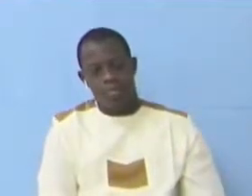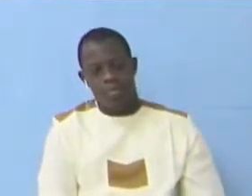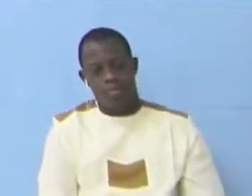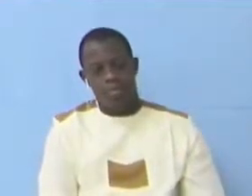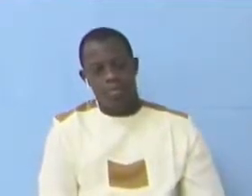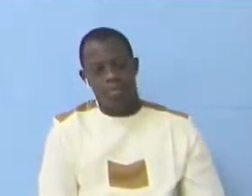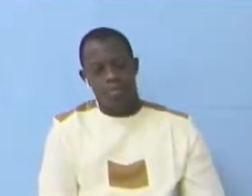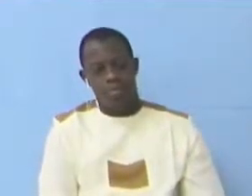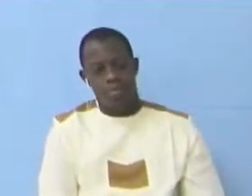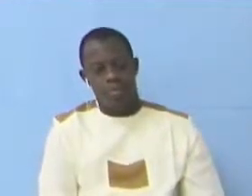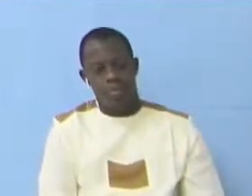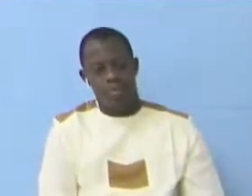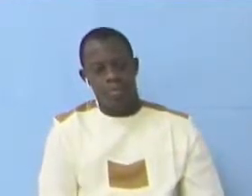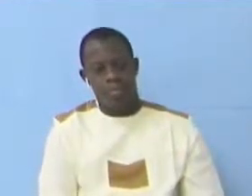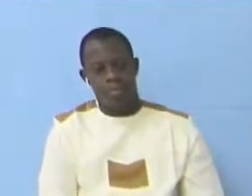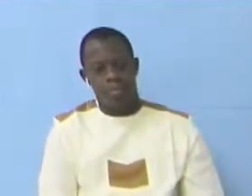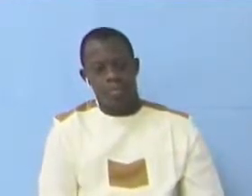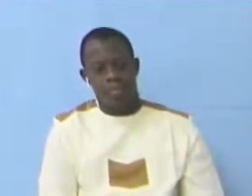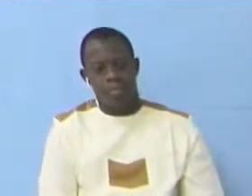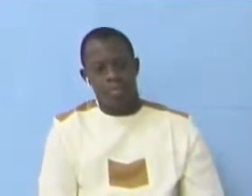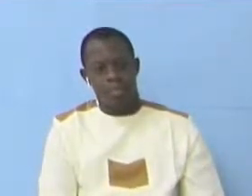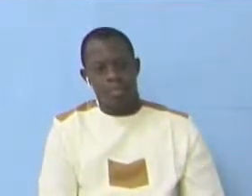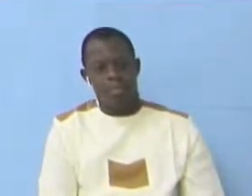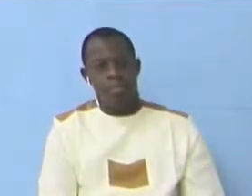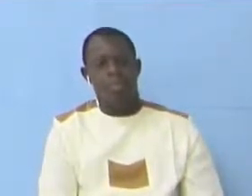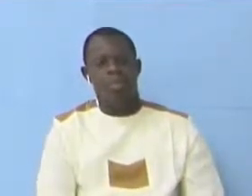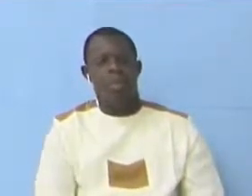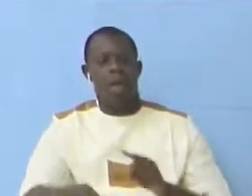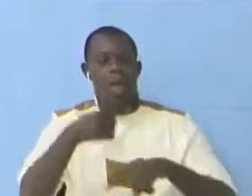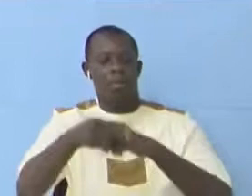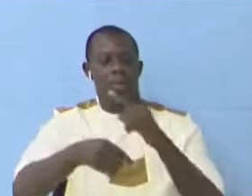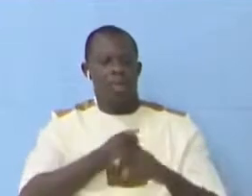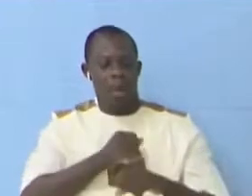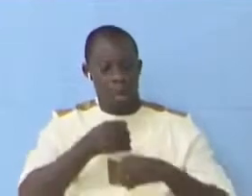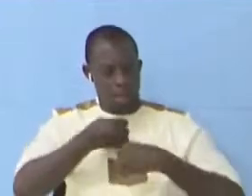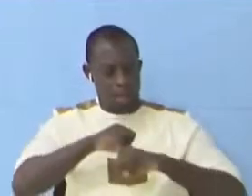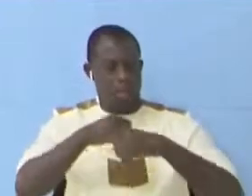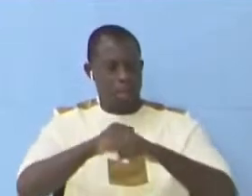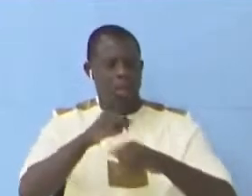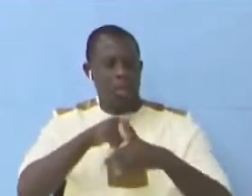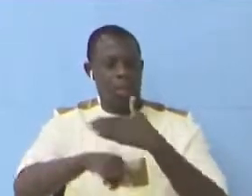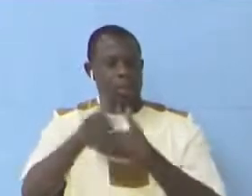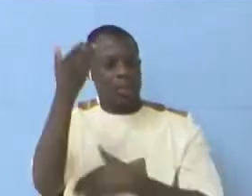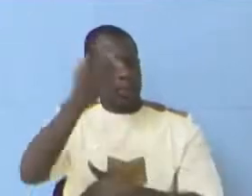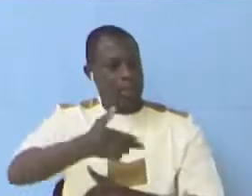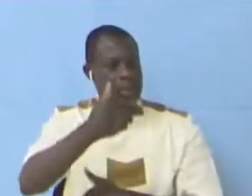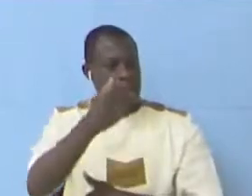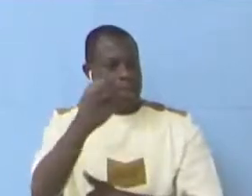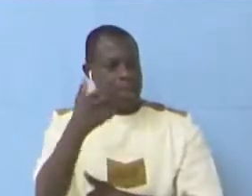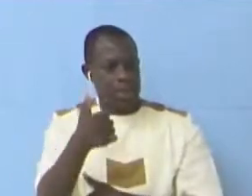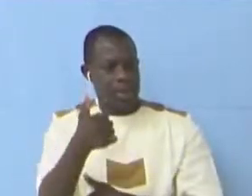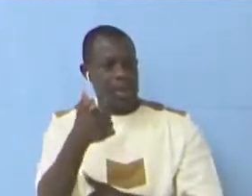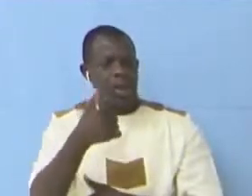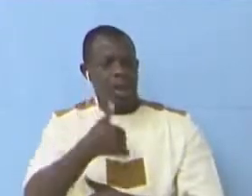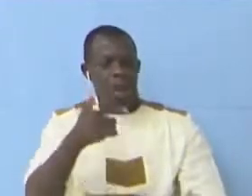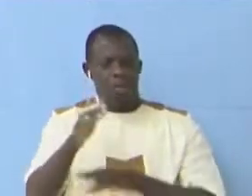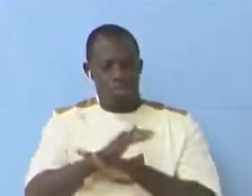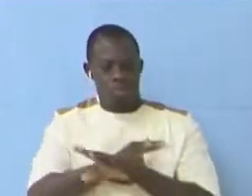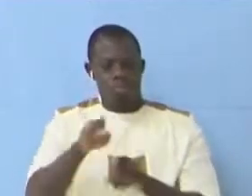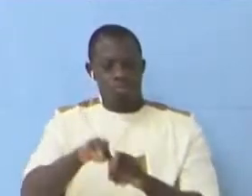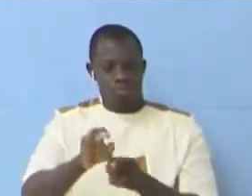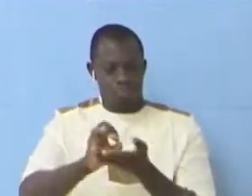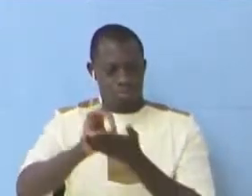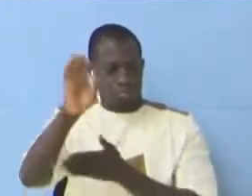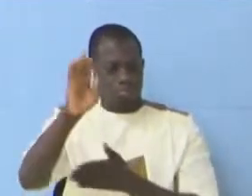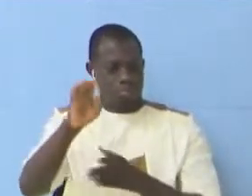After my recruit training in 1986, I was posted at